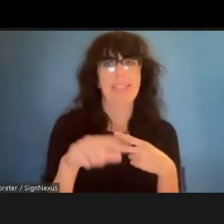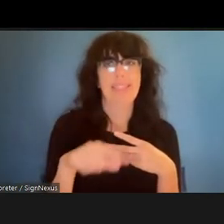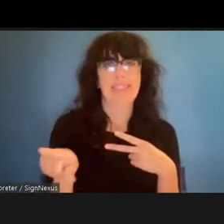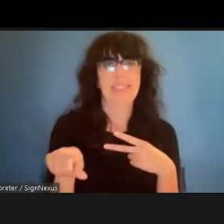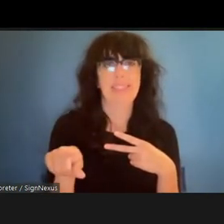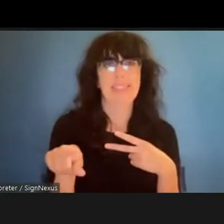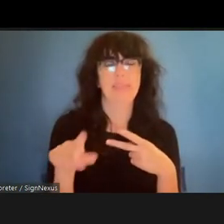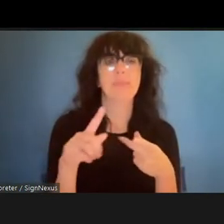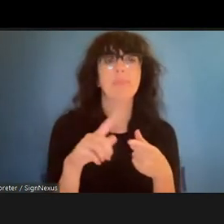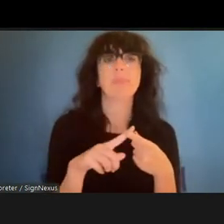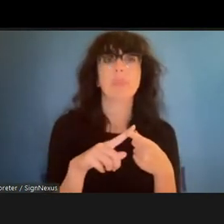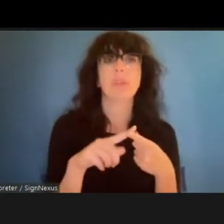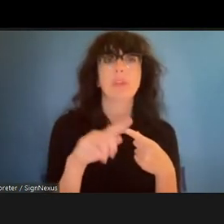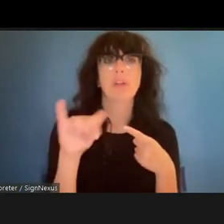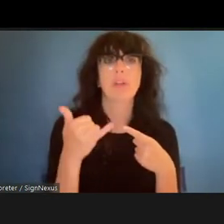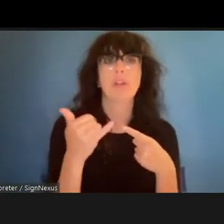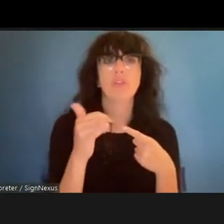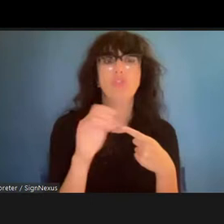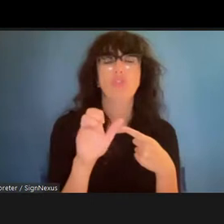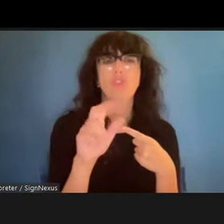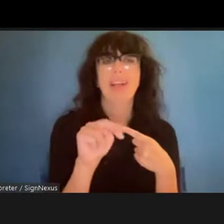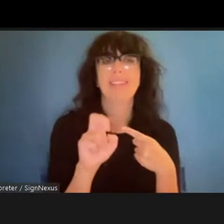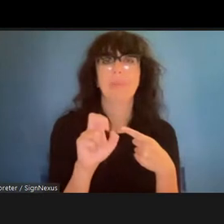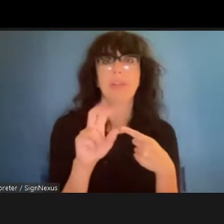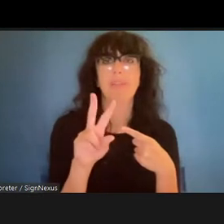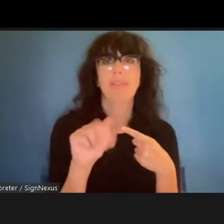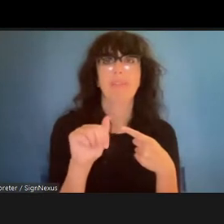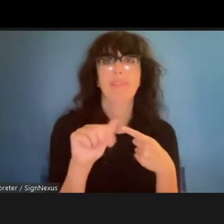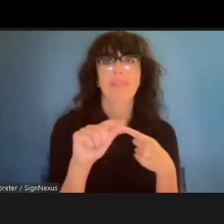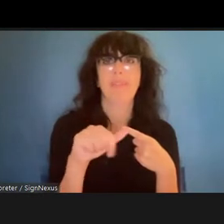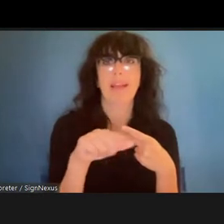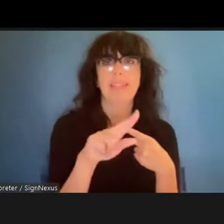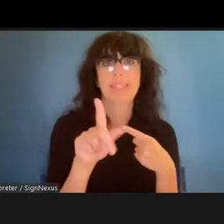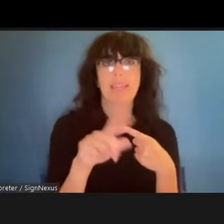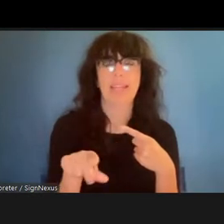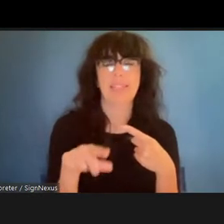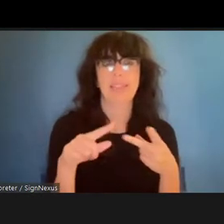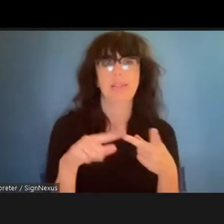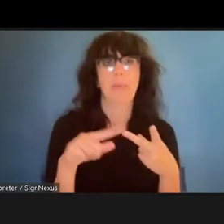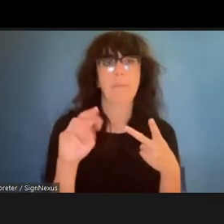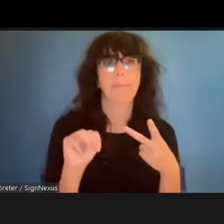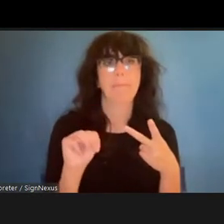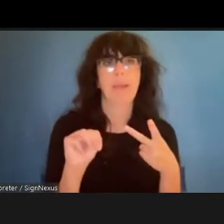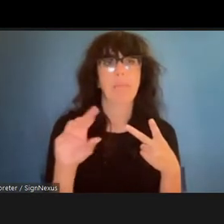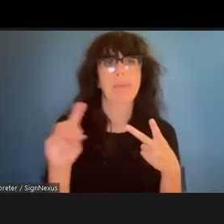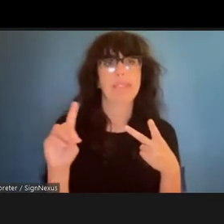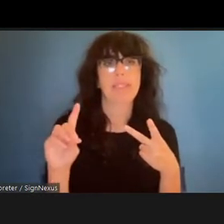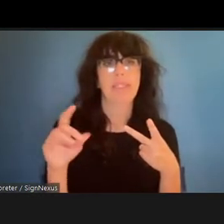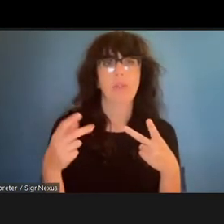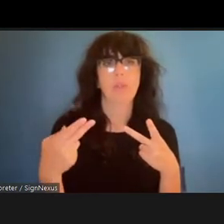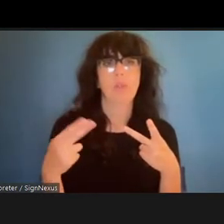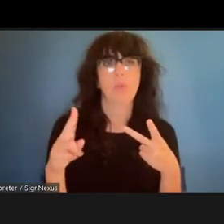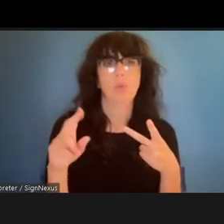the next speaker is jasmine vasquez followed by md hussein